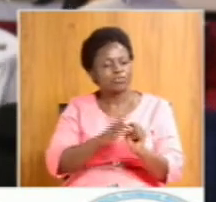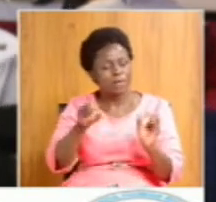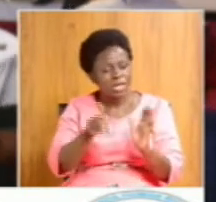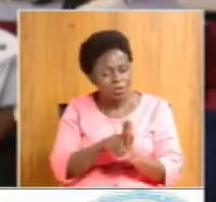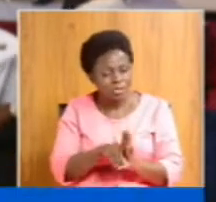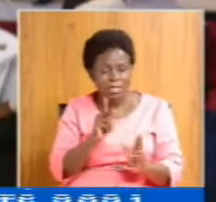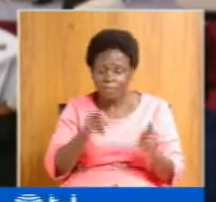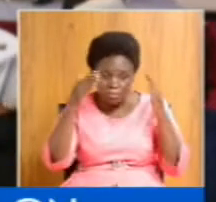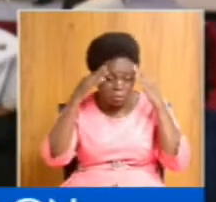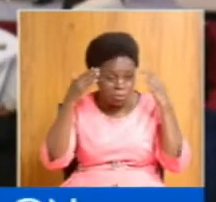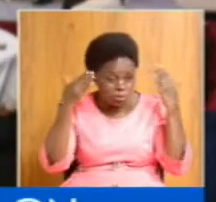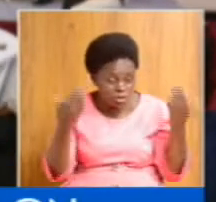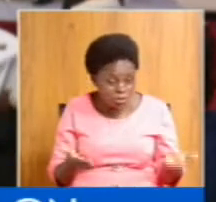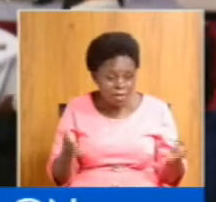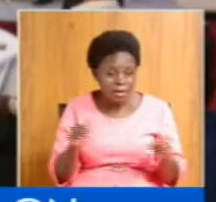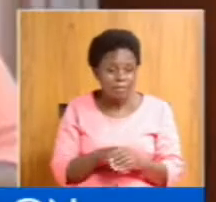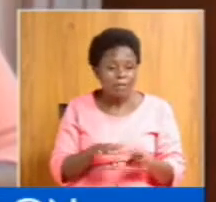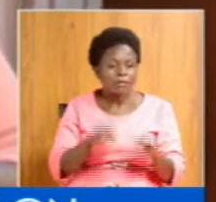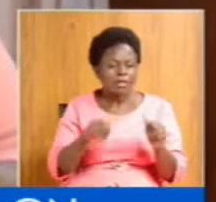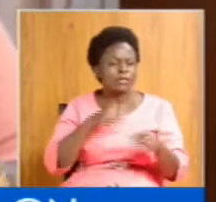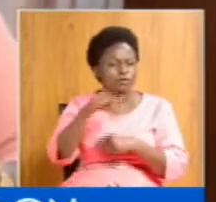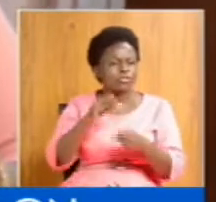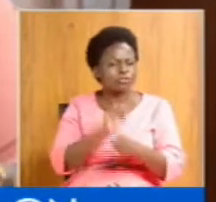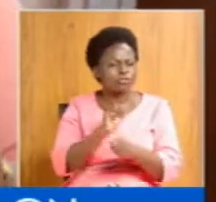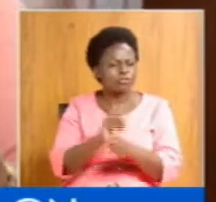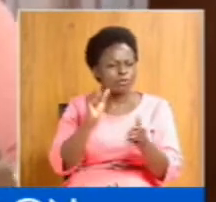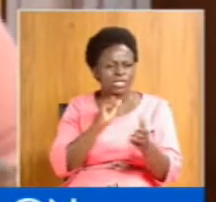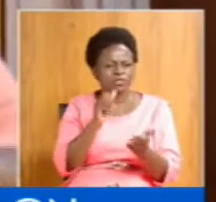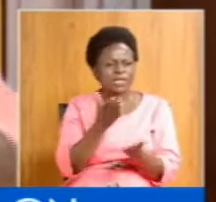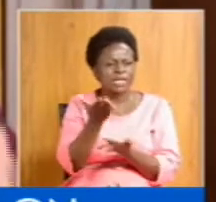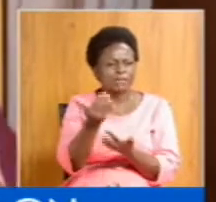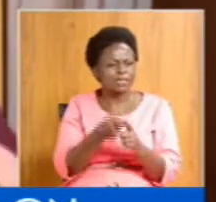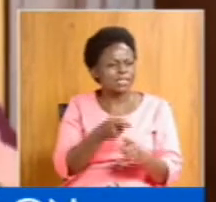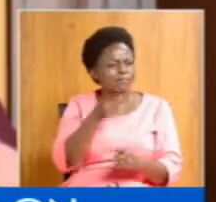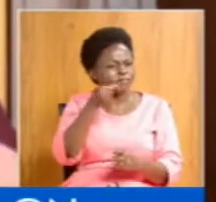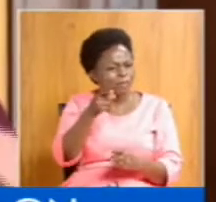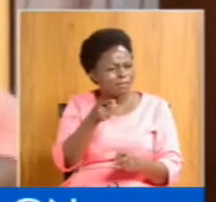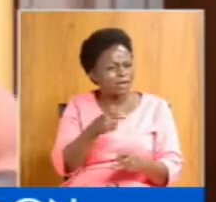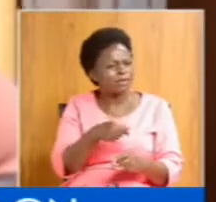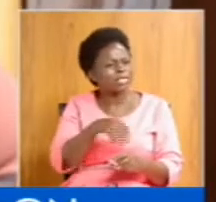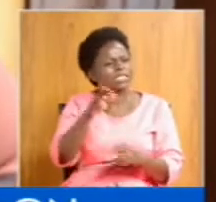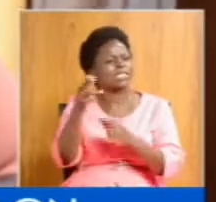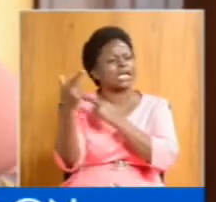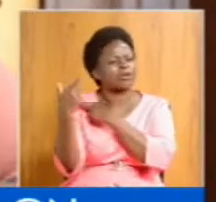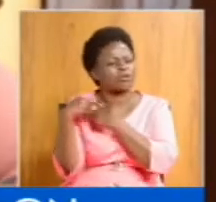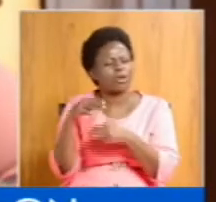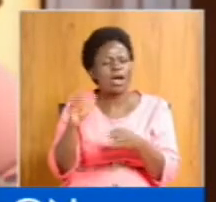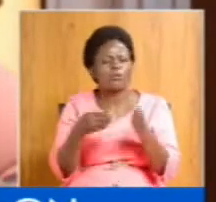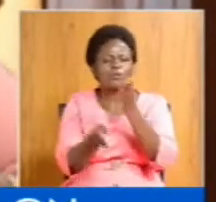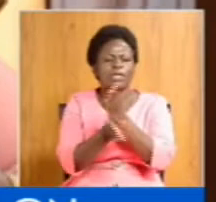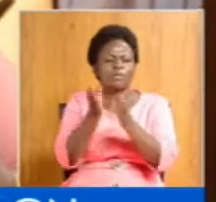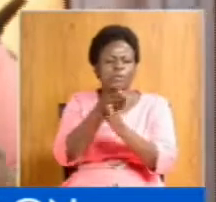people do not know. And the members of parliament also continue to do what is not expected of them. And what is outside their role? How do we